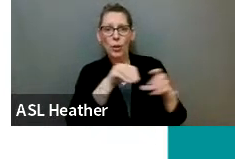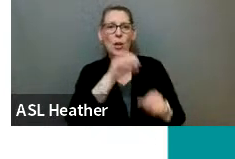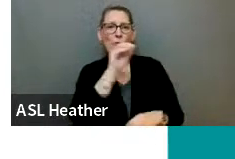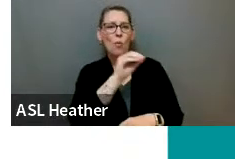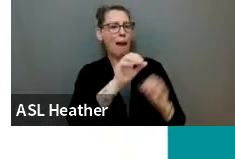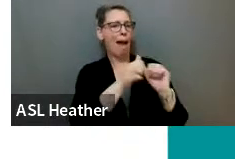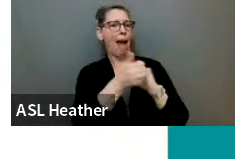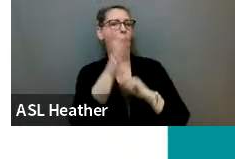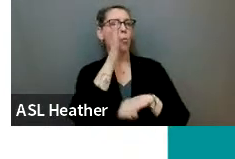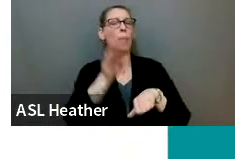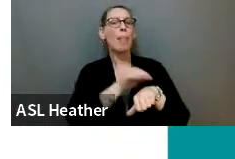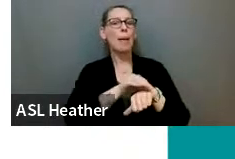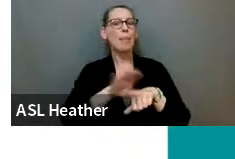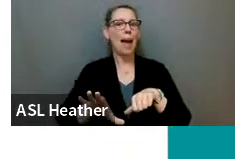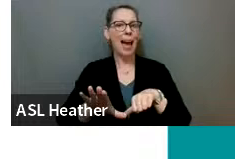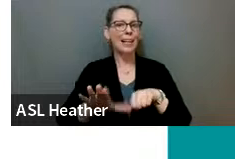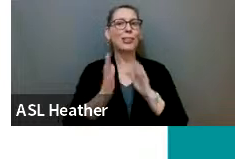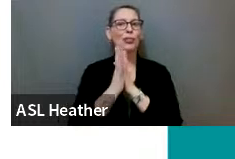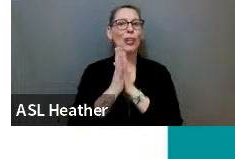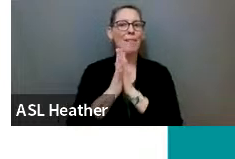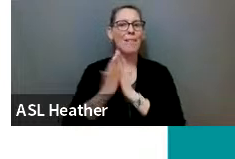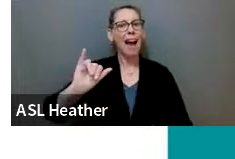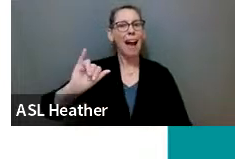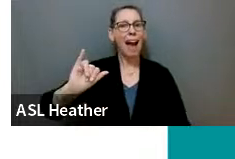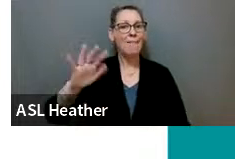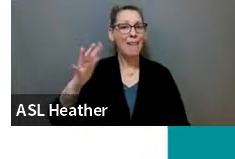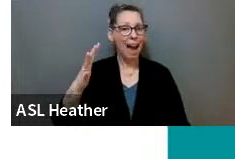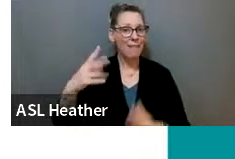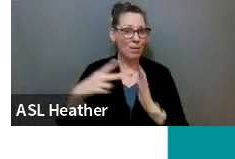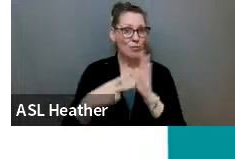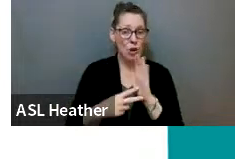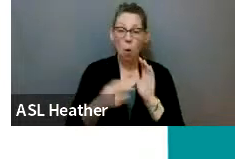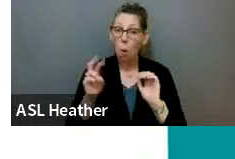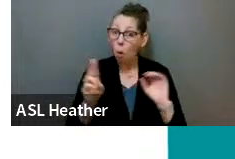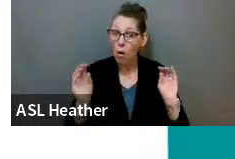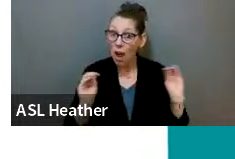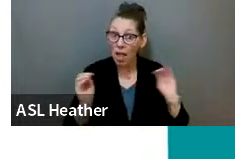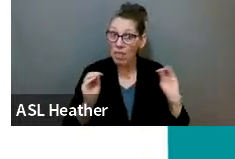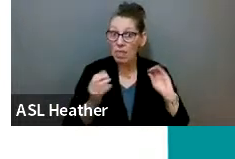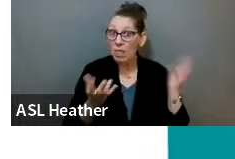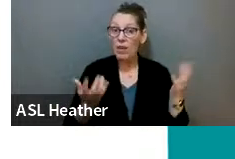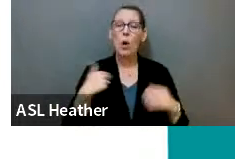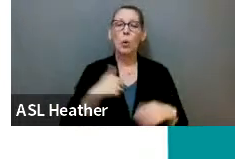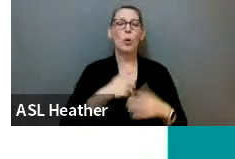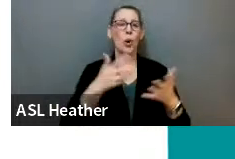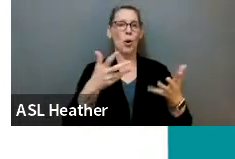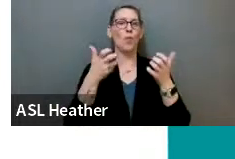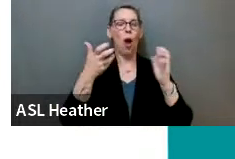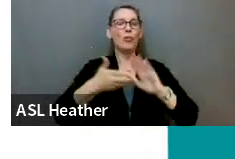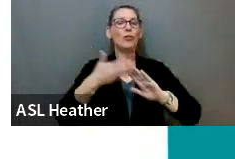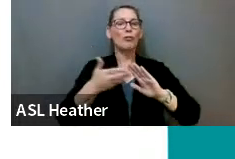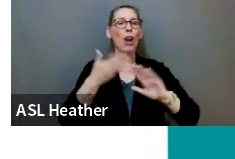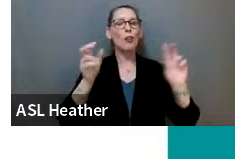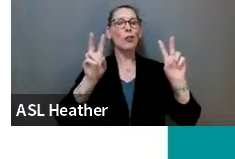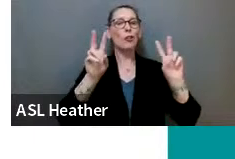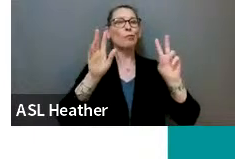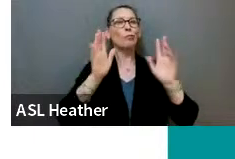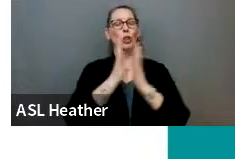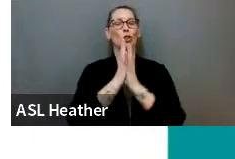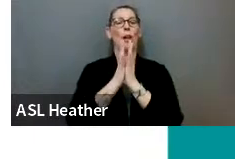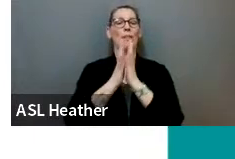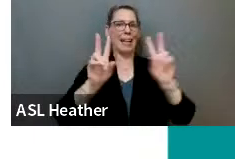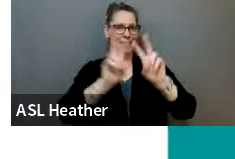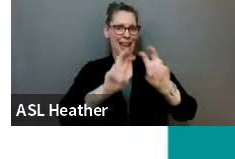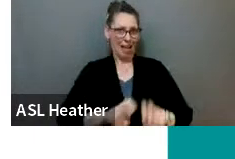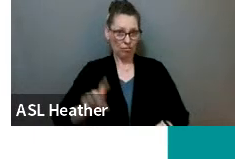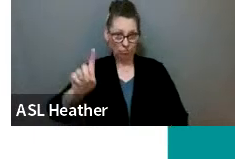that impact traffic on the I-5 bridge? Or maybe it doesn't, but we want to run a traffic analysis to understand whether it